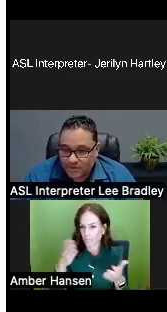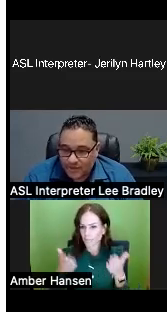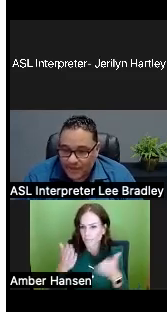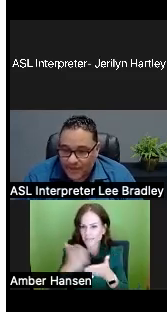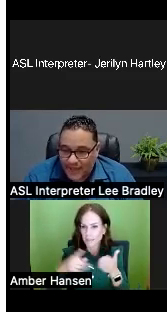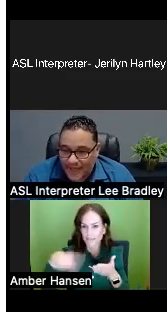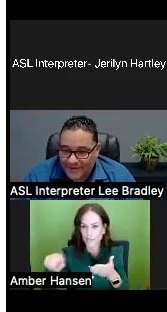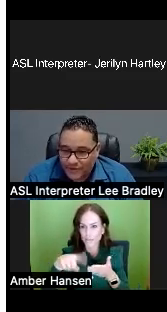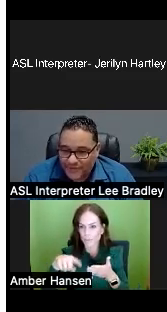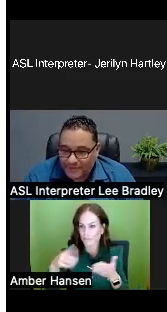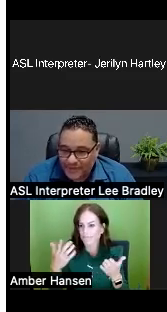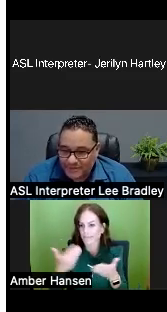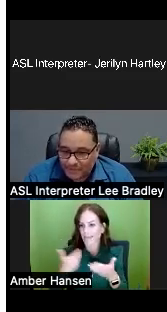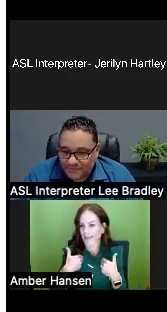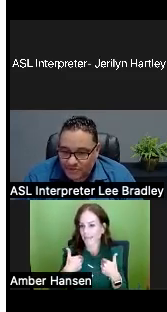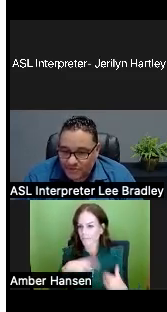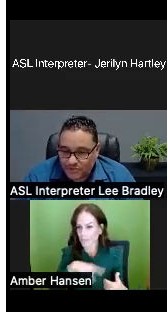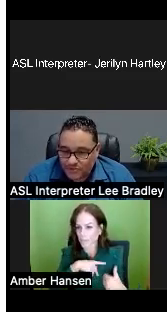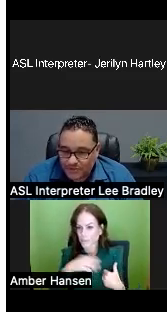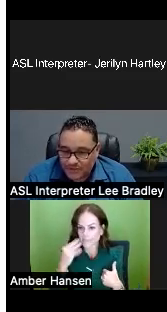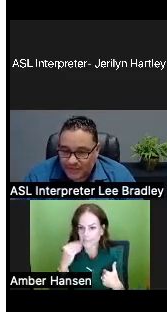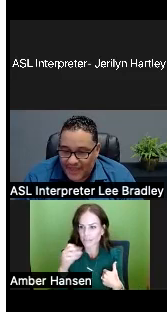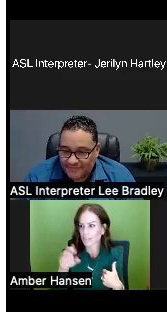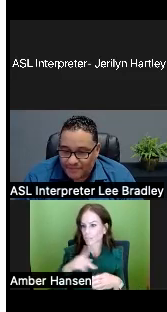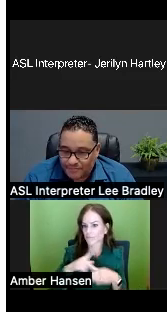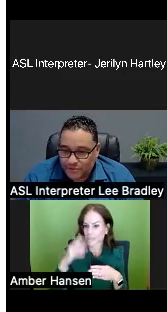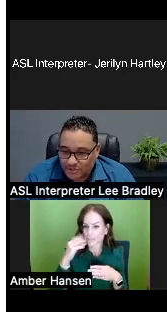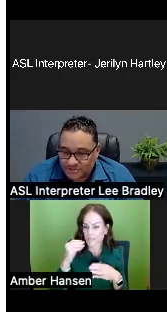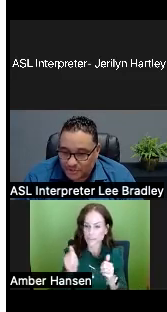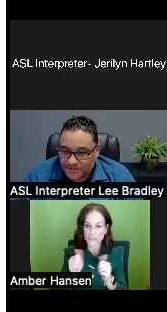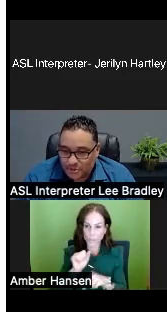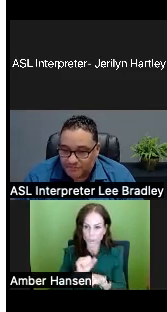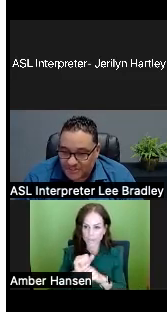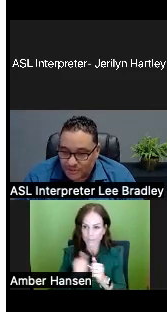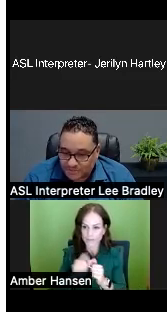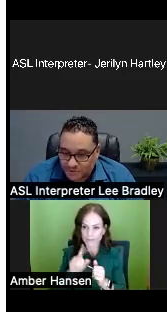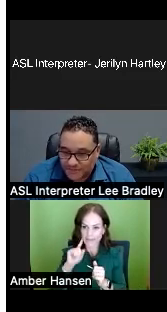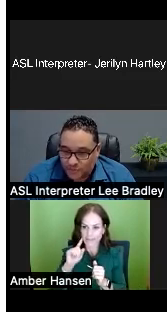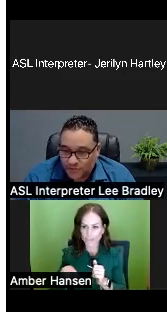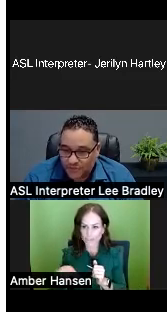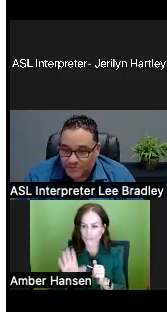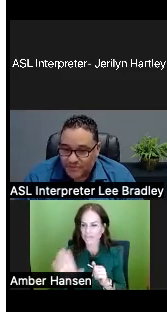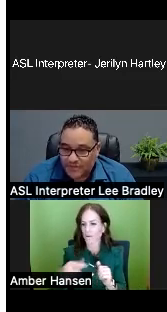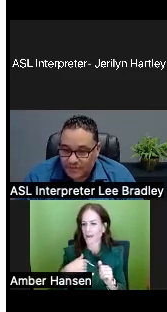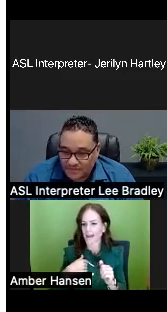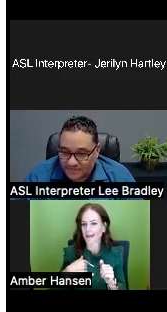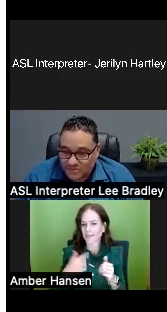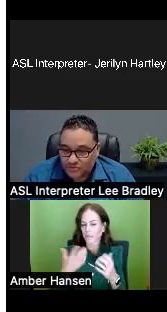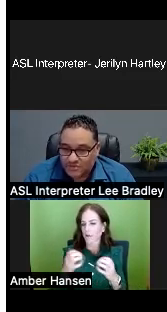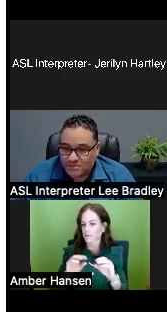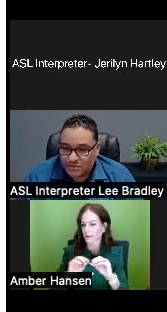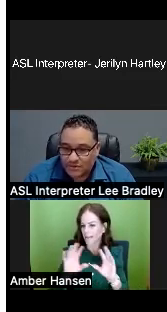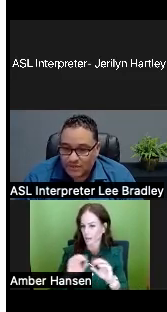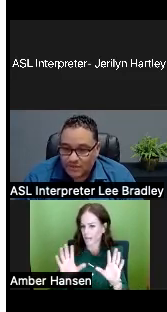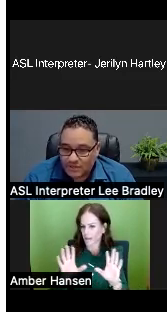So I know that maybe some of you have a personal experience or professional experience working with deaf